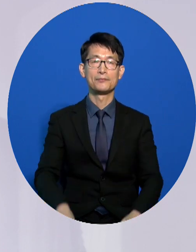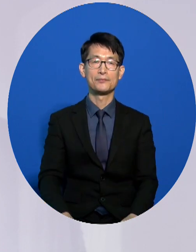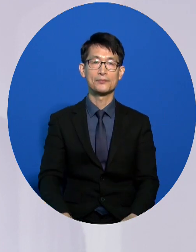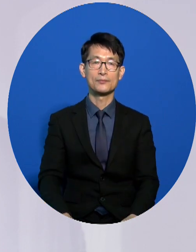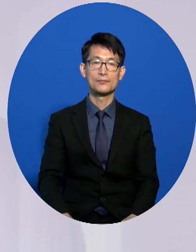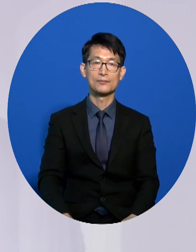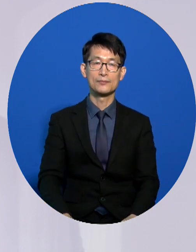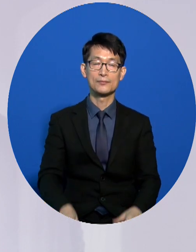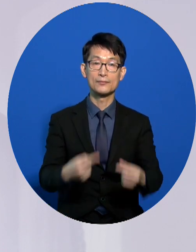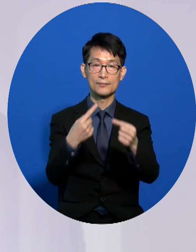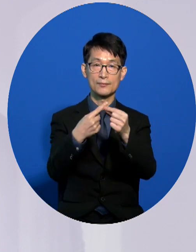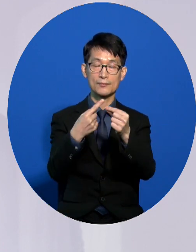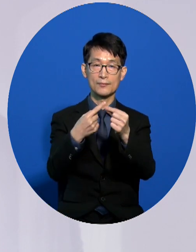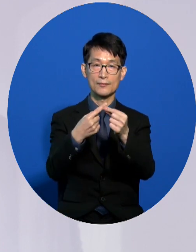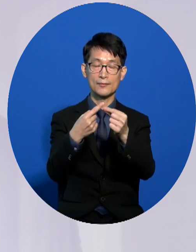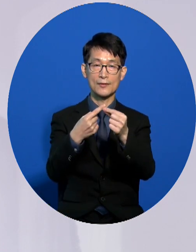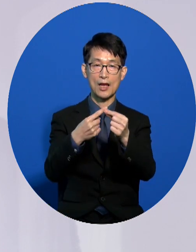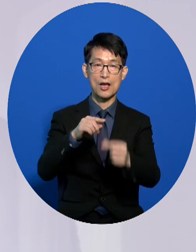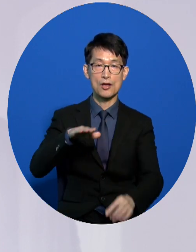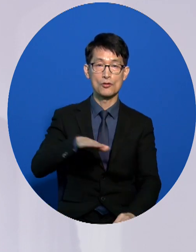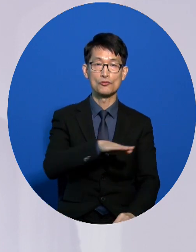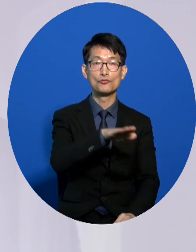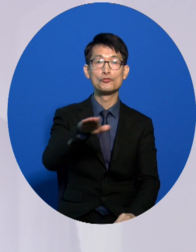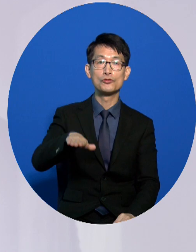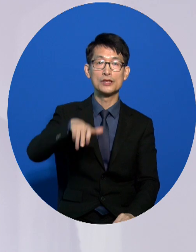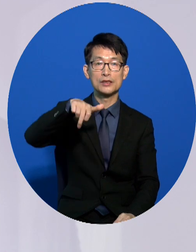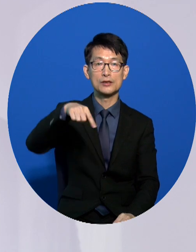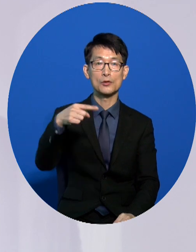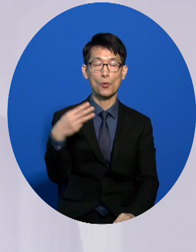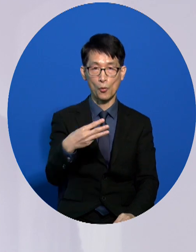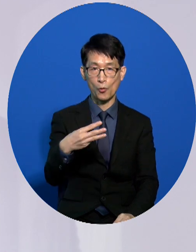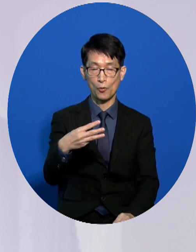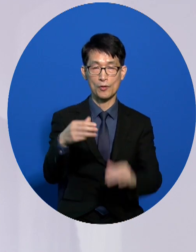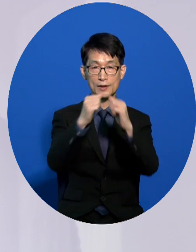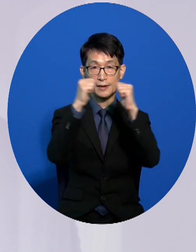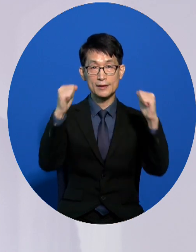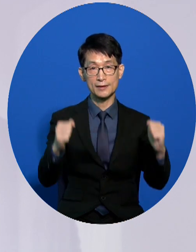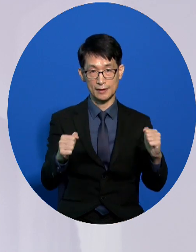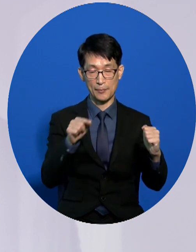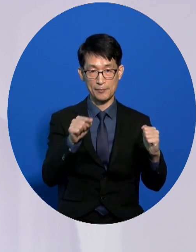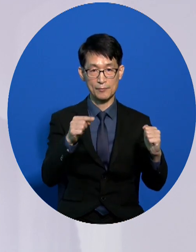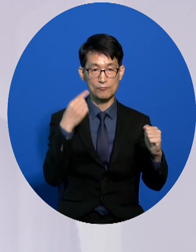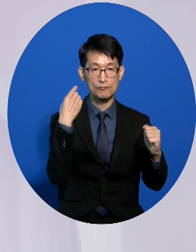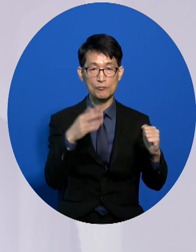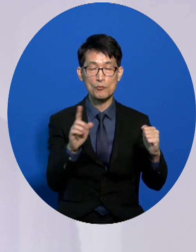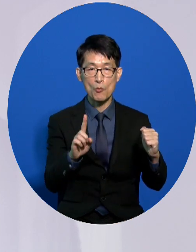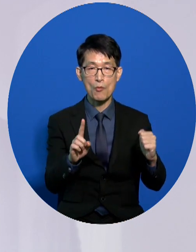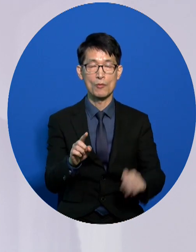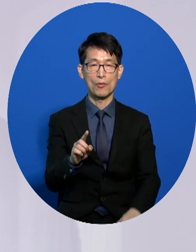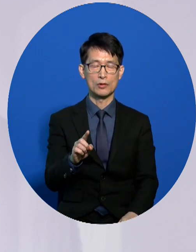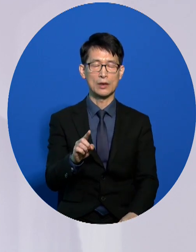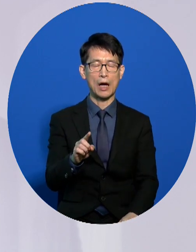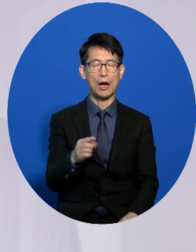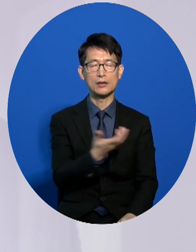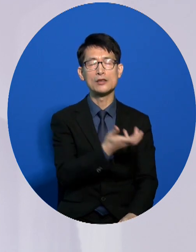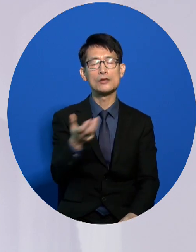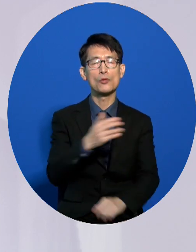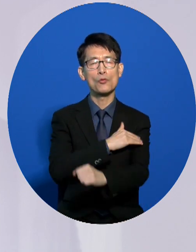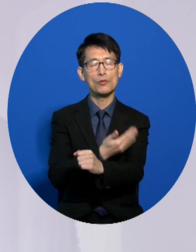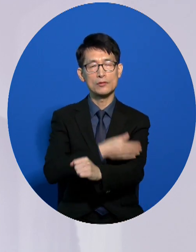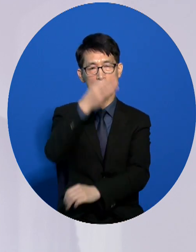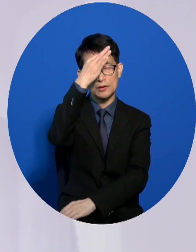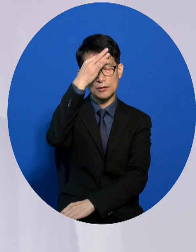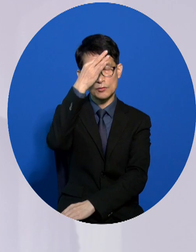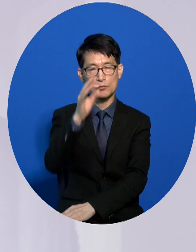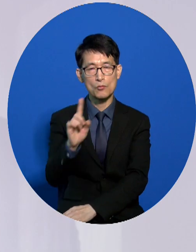4 panelists. First, from Woo Recall System, we have CEO Jeon Jae-hyuk, who will be presenting on